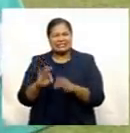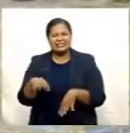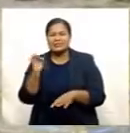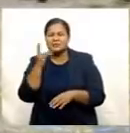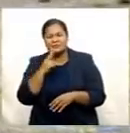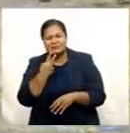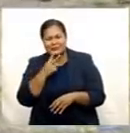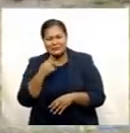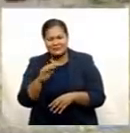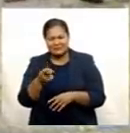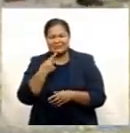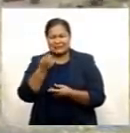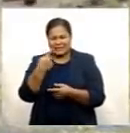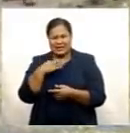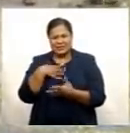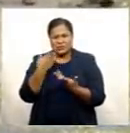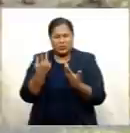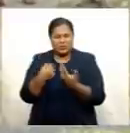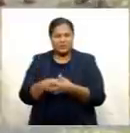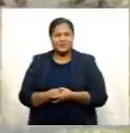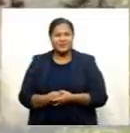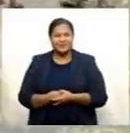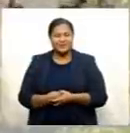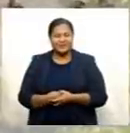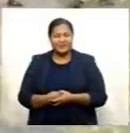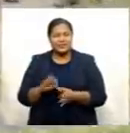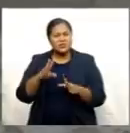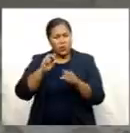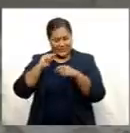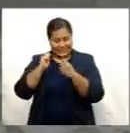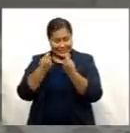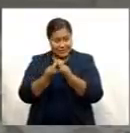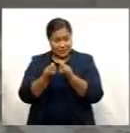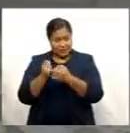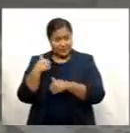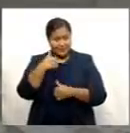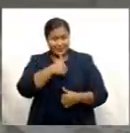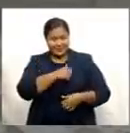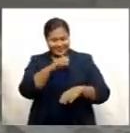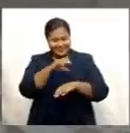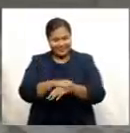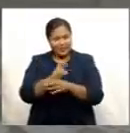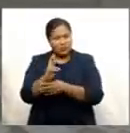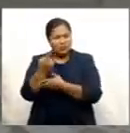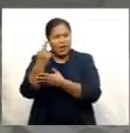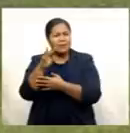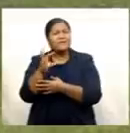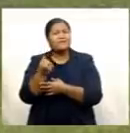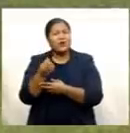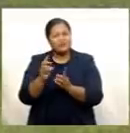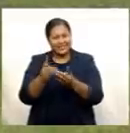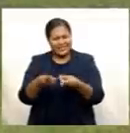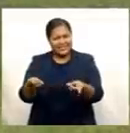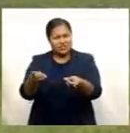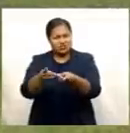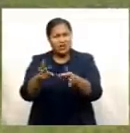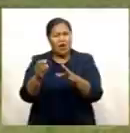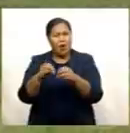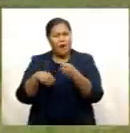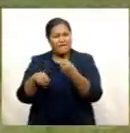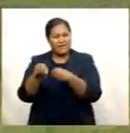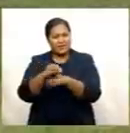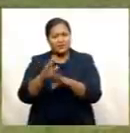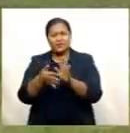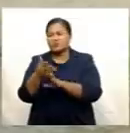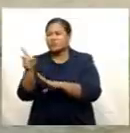mislead us. A team from the Ministry of Health, RFMF personnel and representatives from the district office have been going out